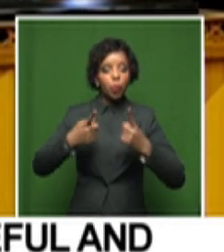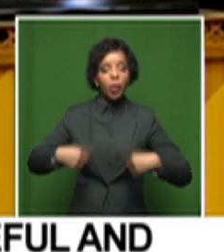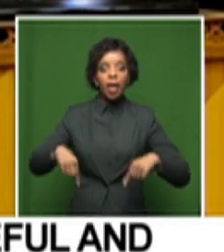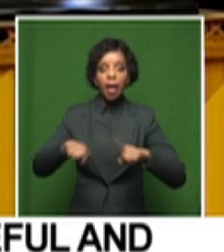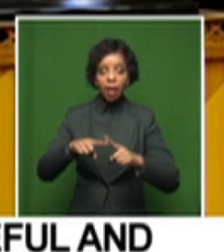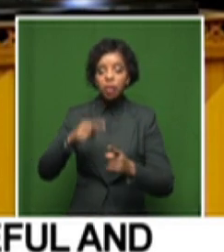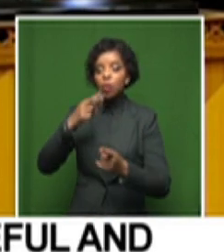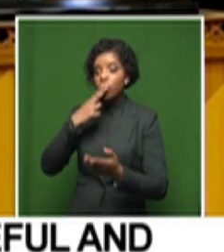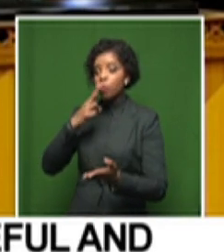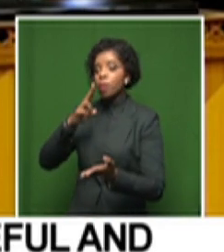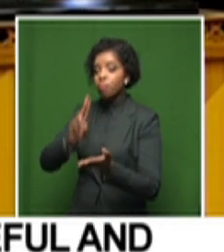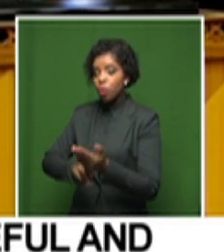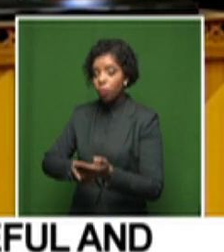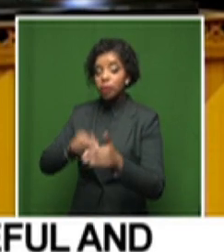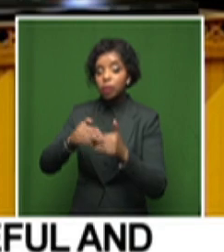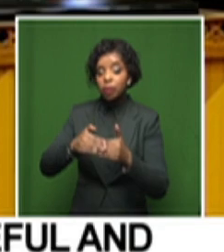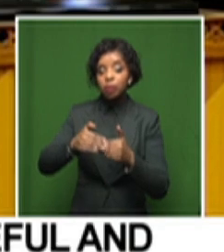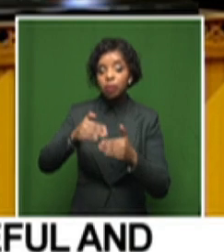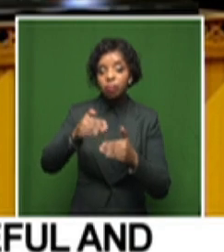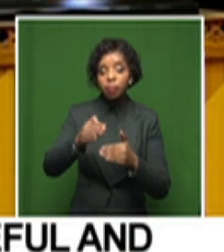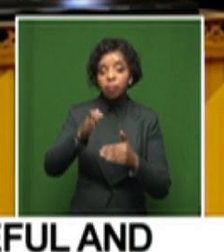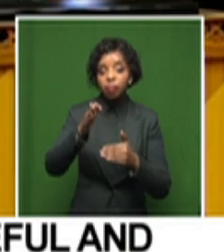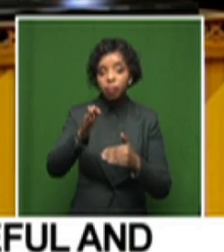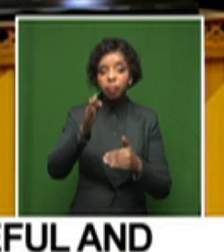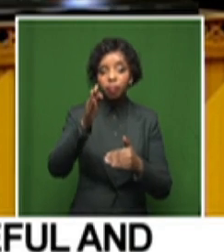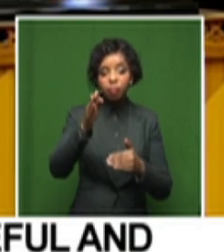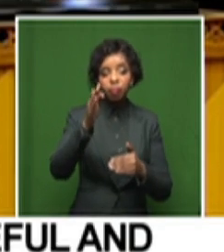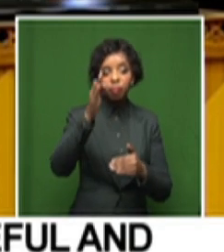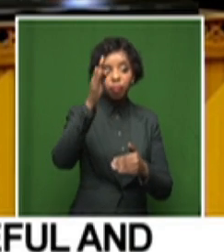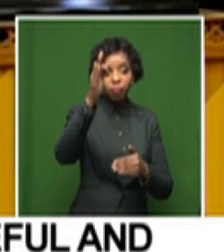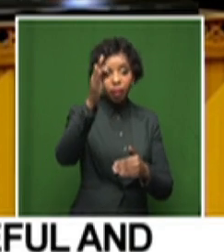destination. You can see.